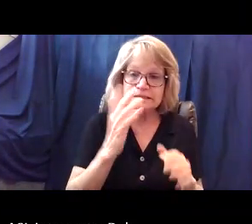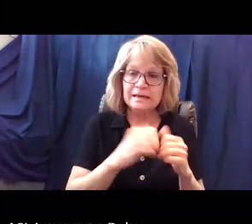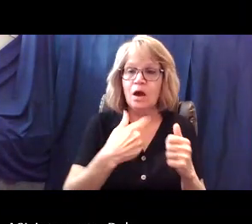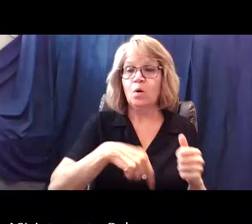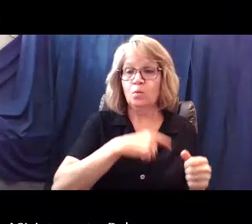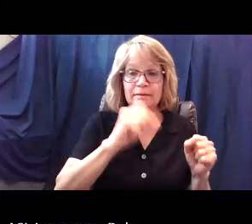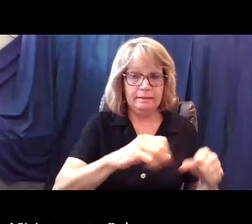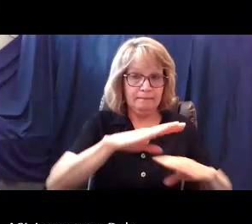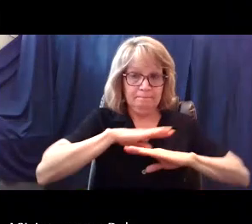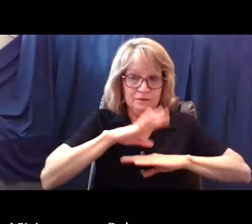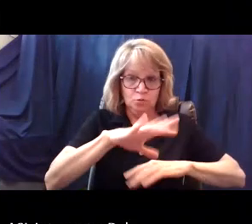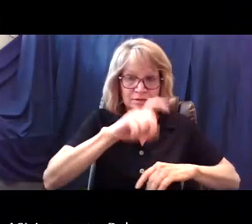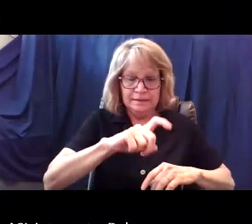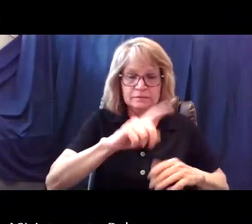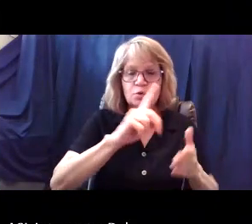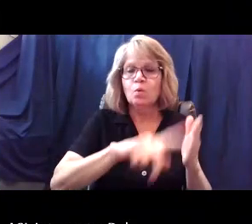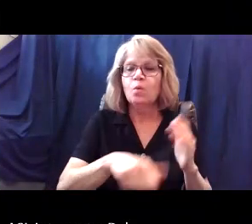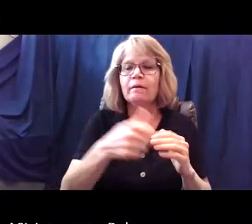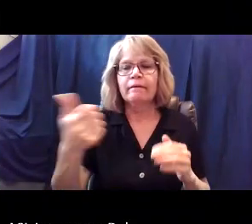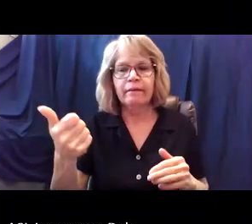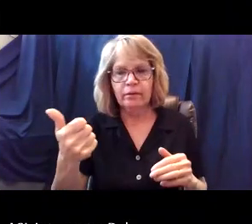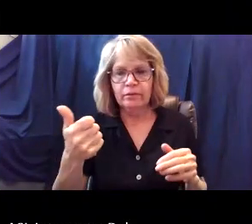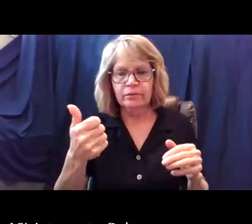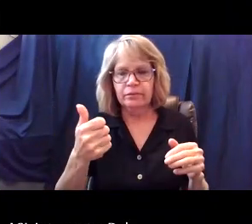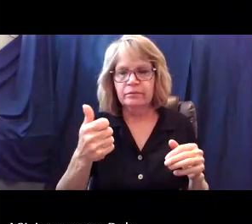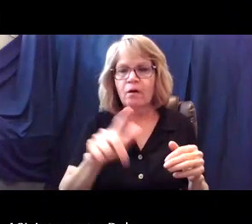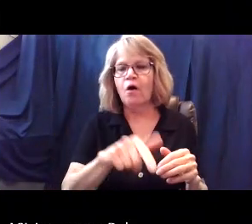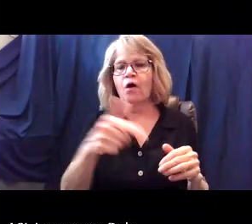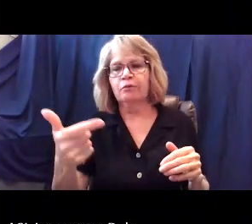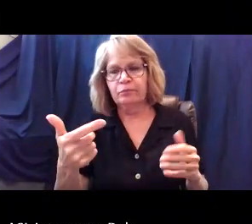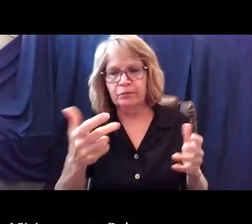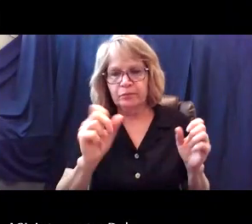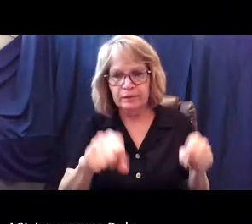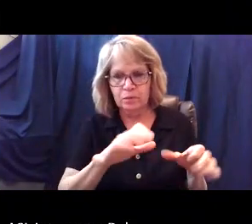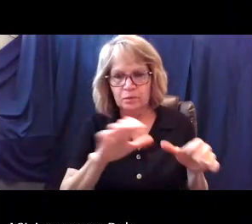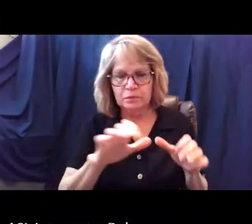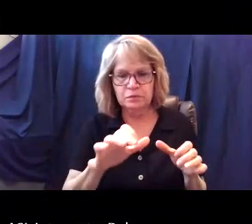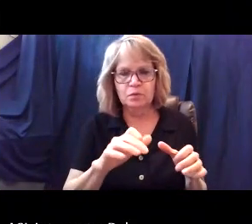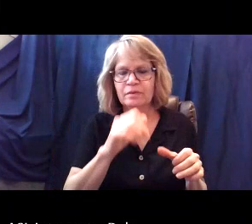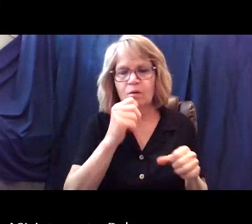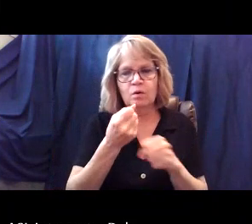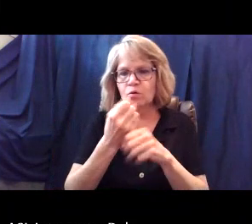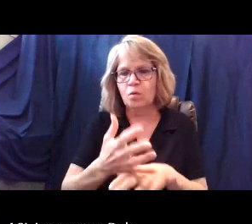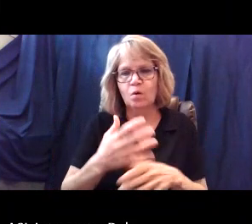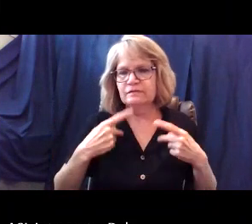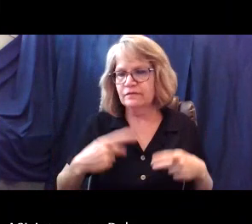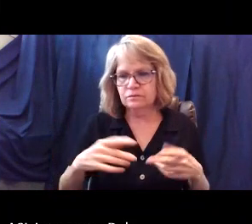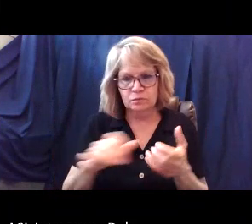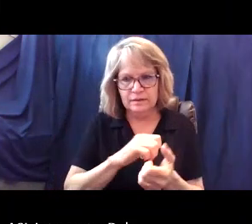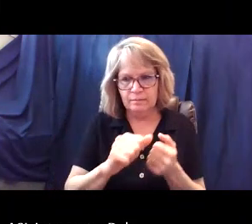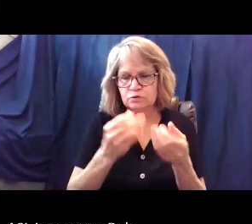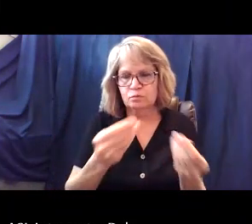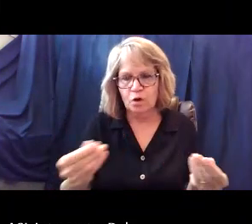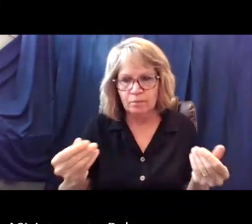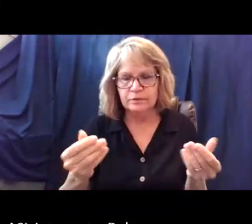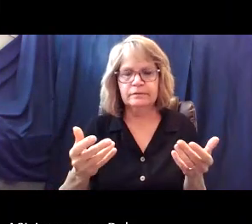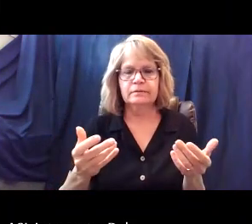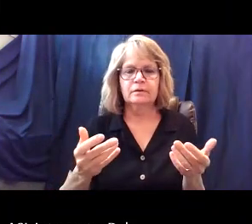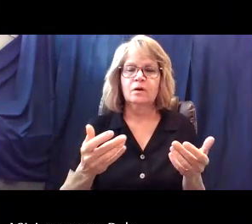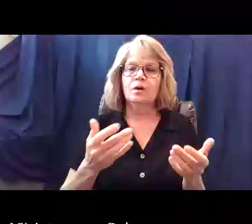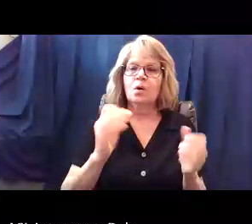needs. What alternative might there be that wouldn't cause physical damage to the property? What could we do that